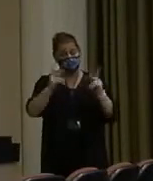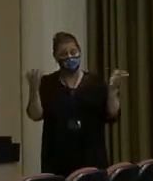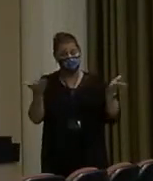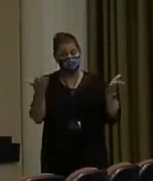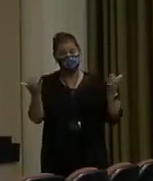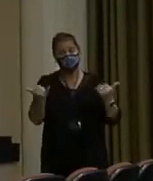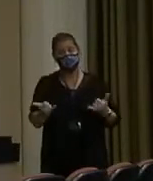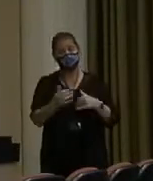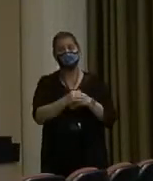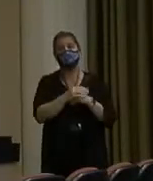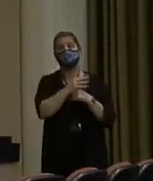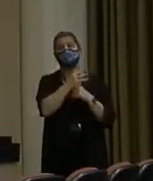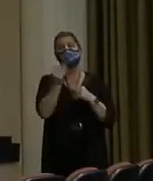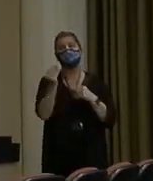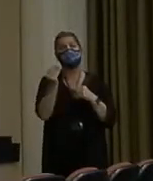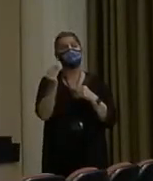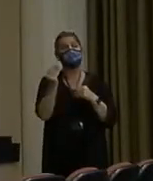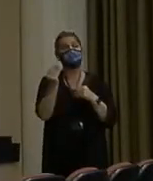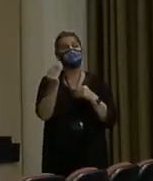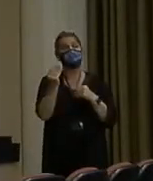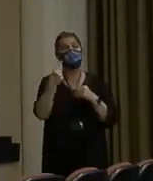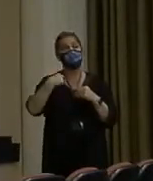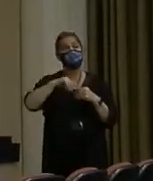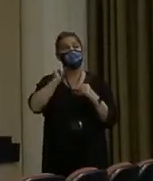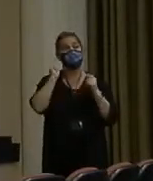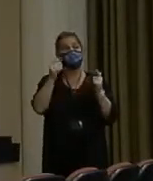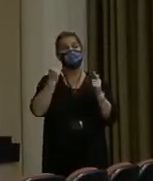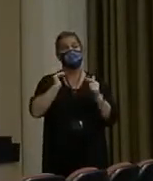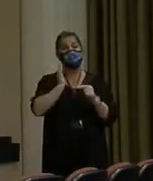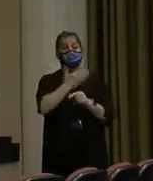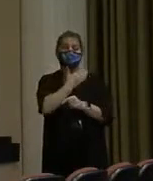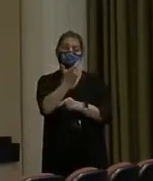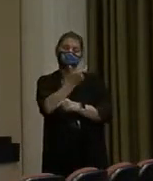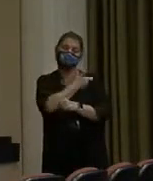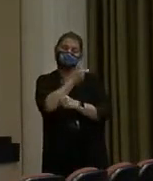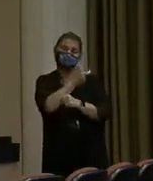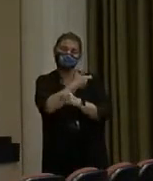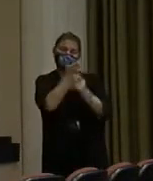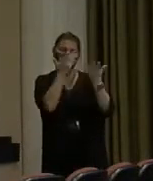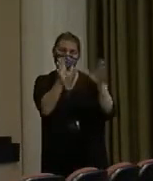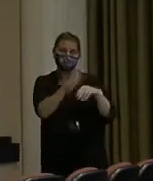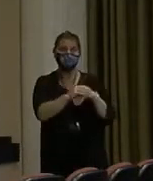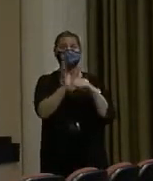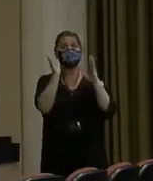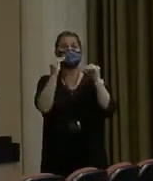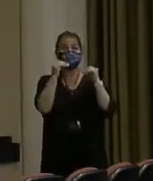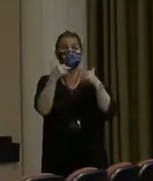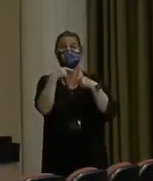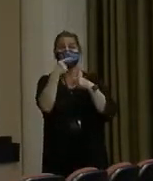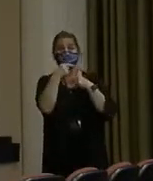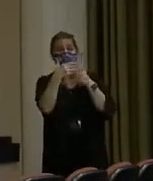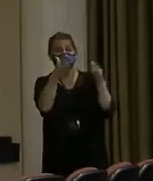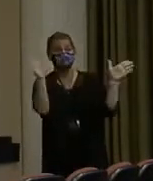here. And we've all had our vaccinations. We hope to the public